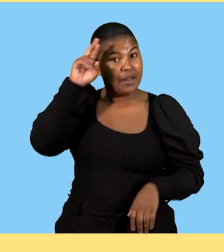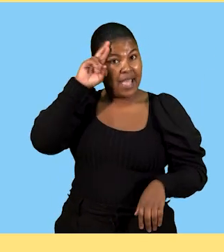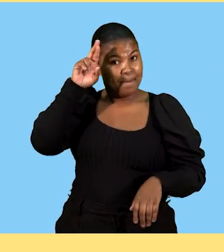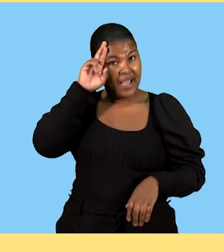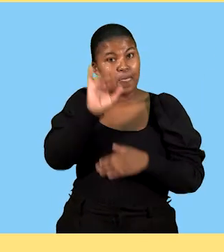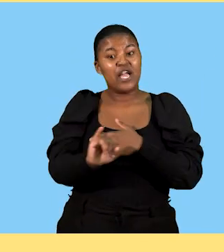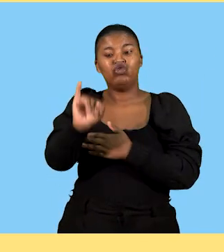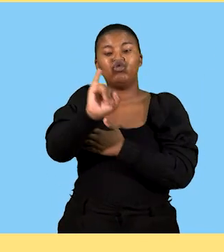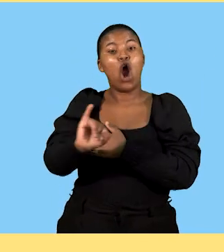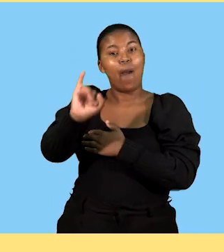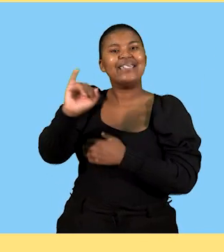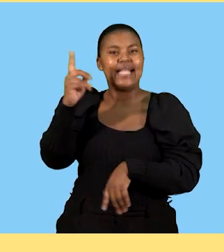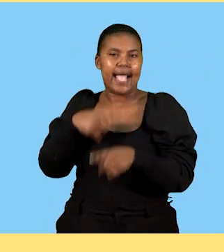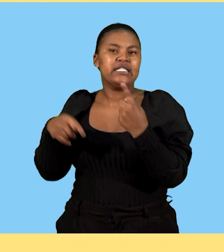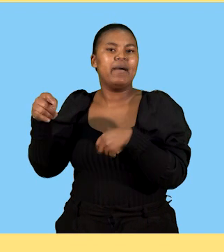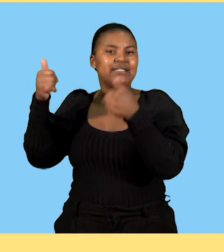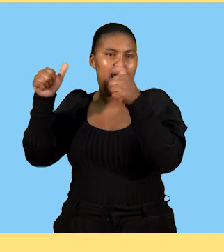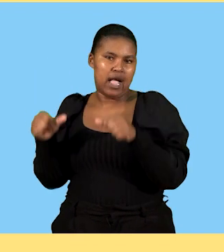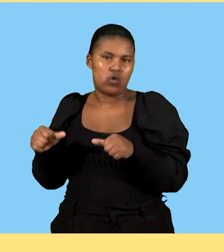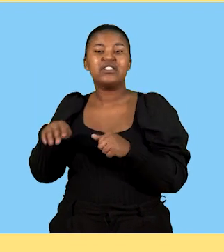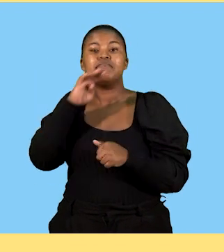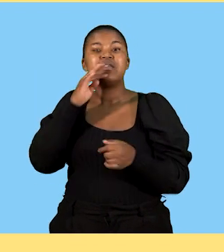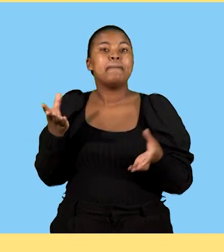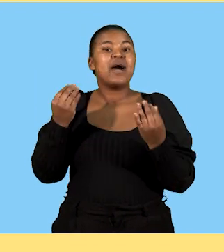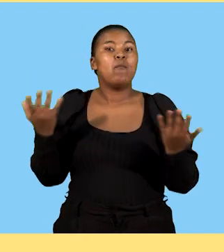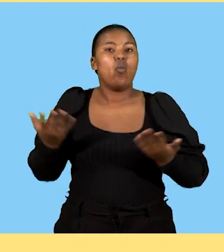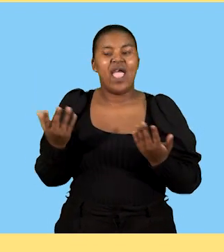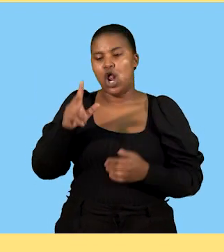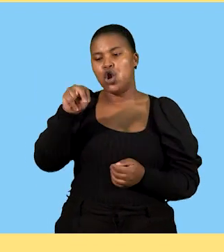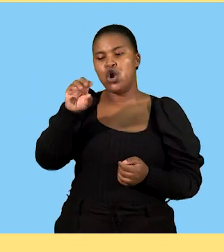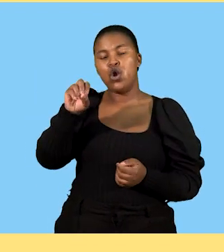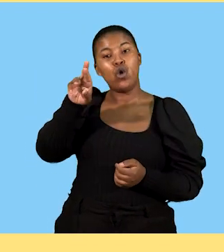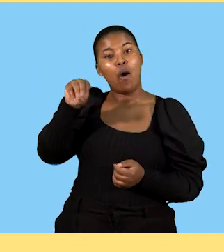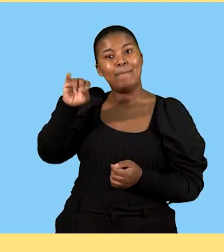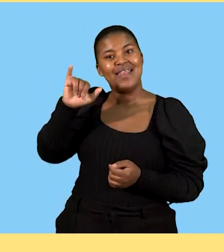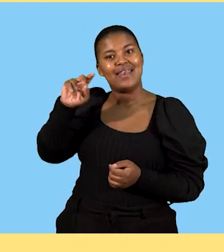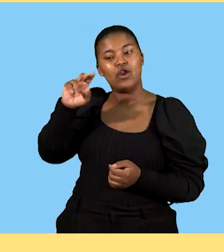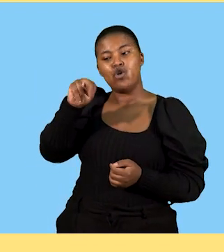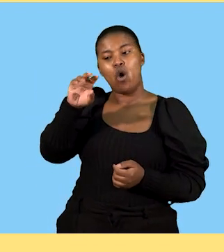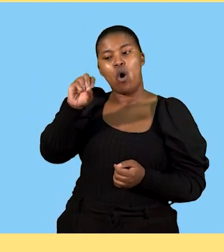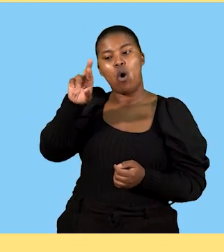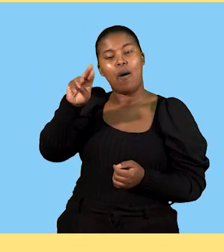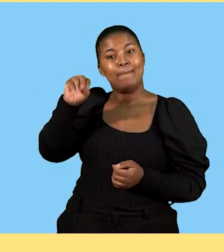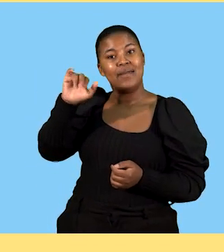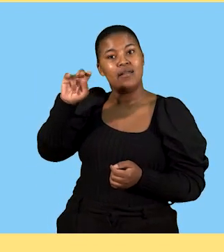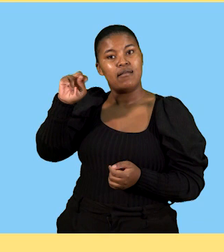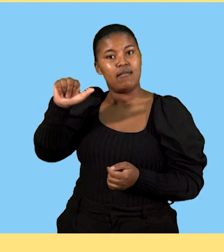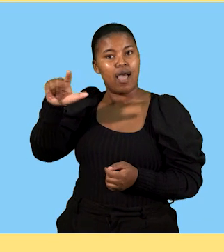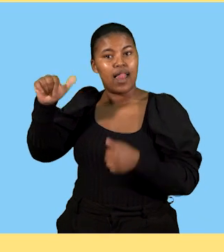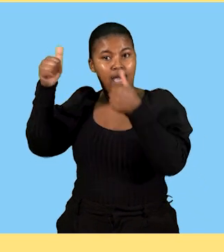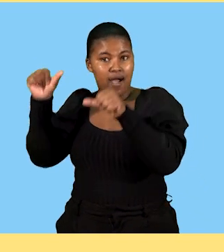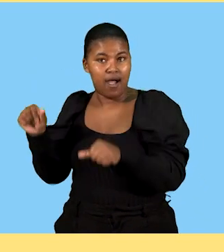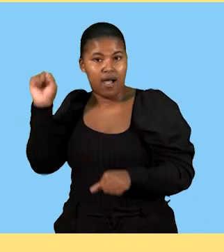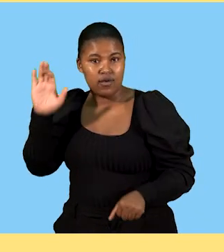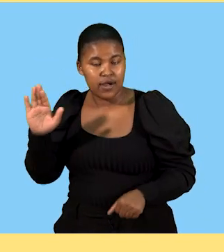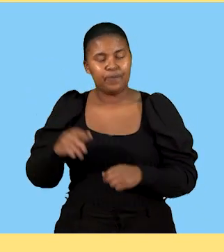an expense account. Therefore, you find this in your nominal account section. Insurance